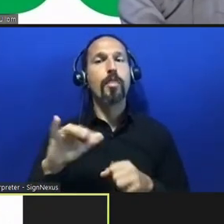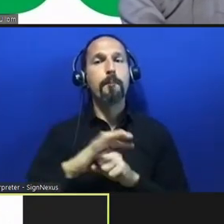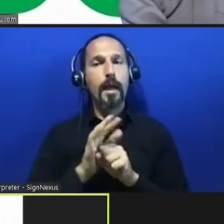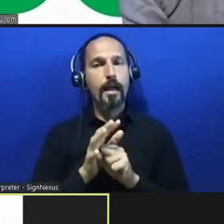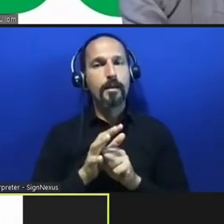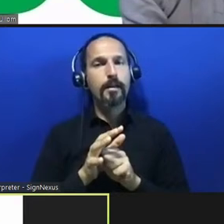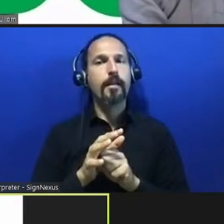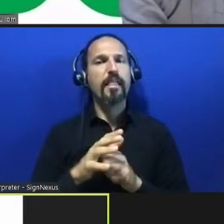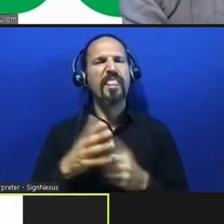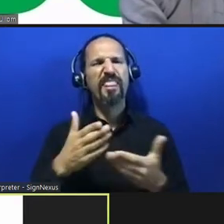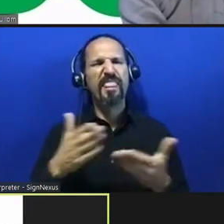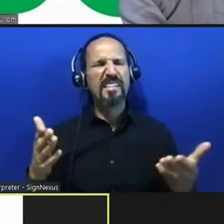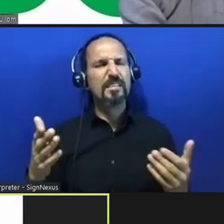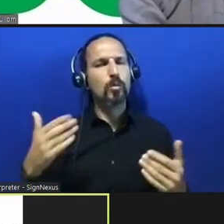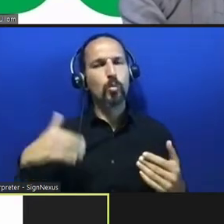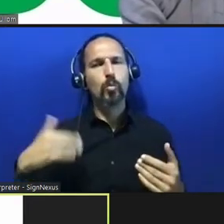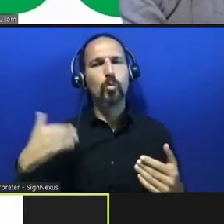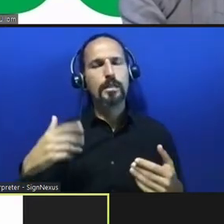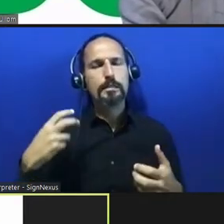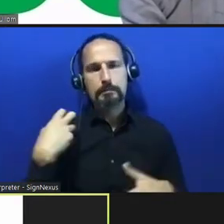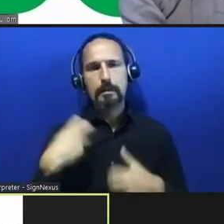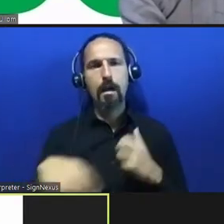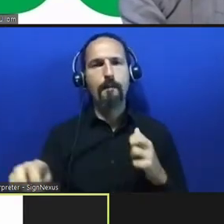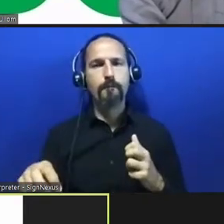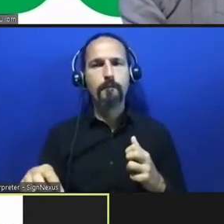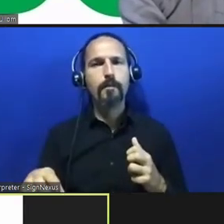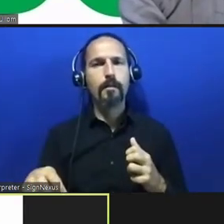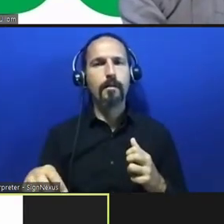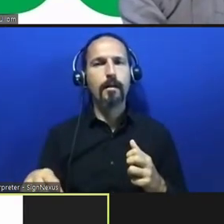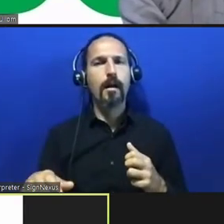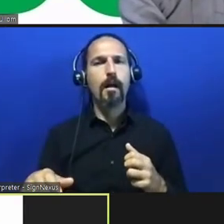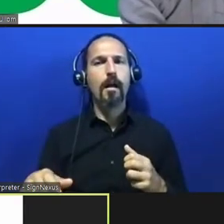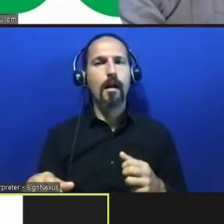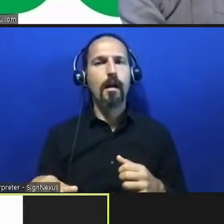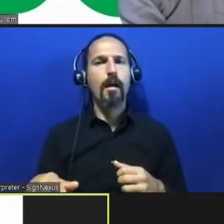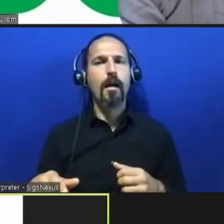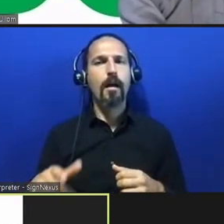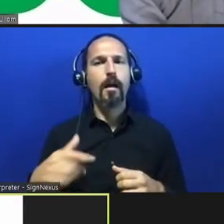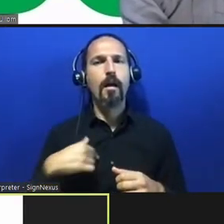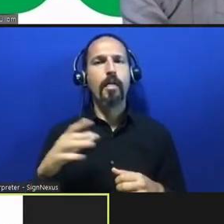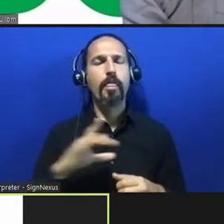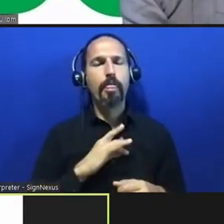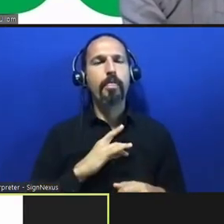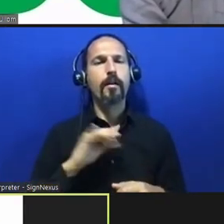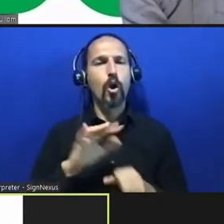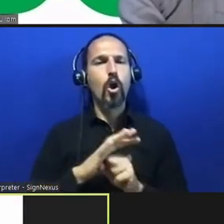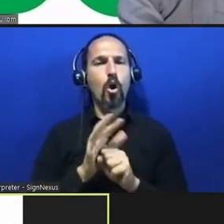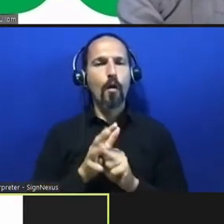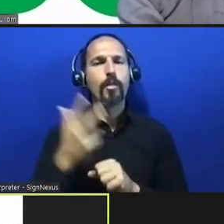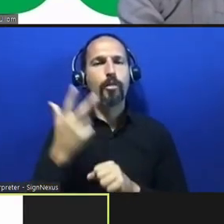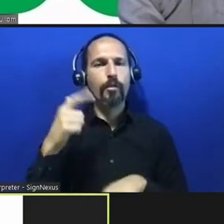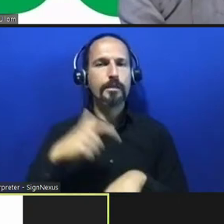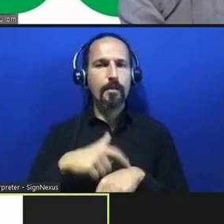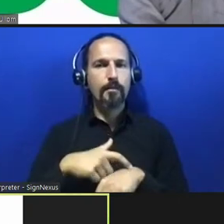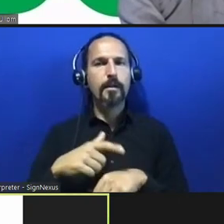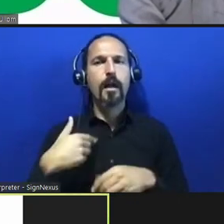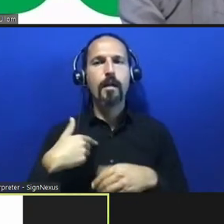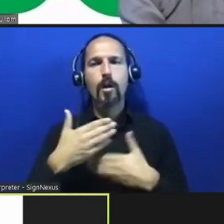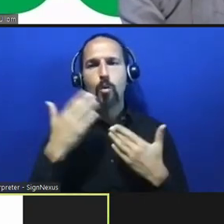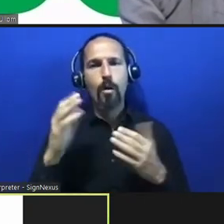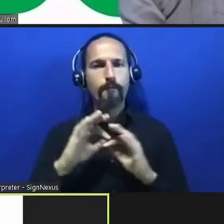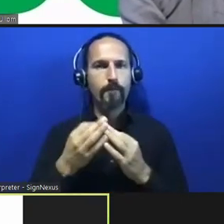uh things were really tough I I I contract the covert about three times um all the while having a family